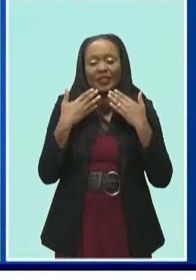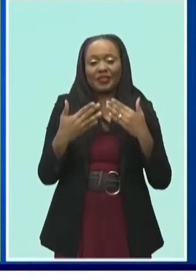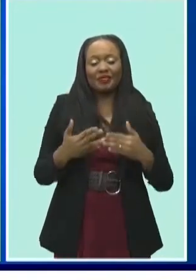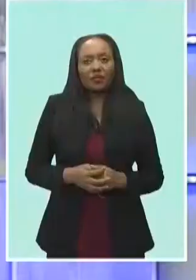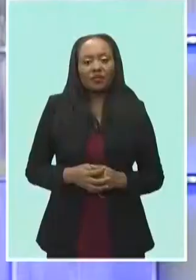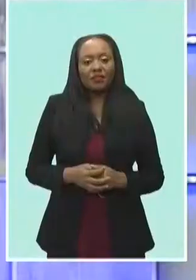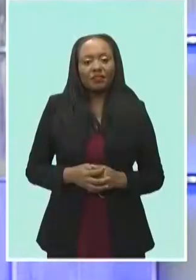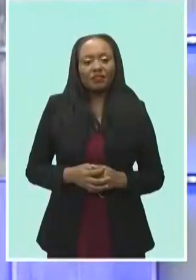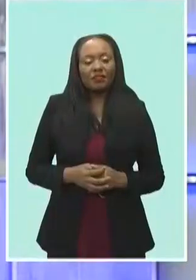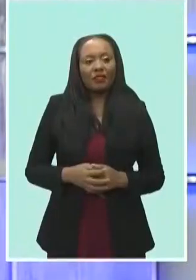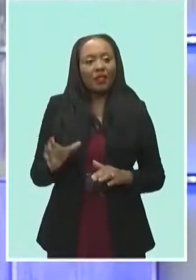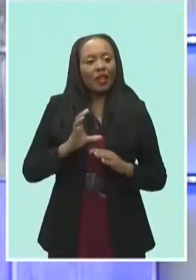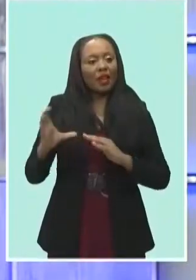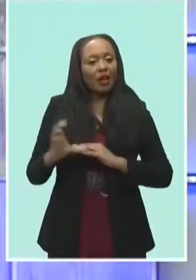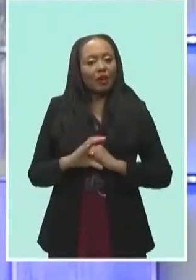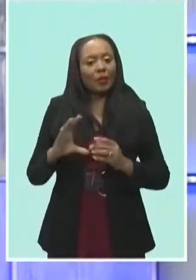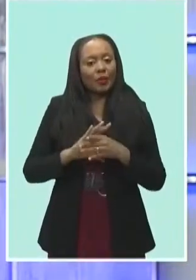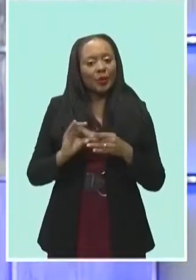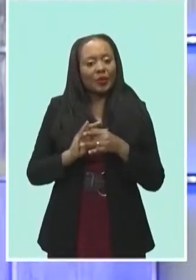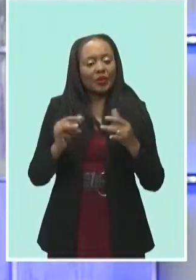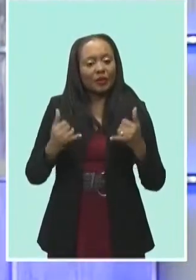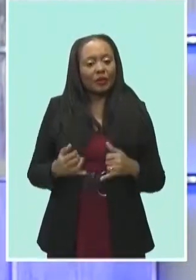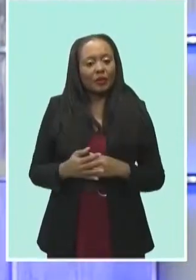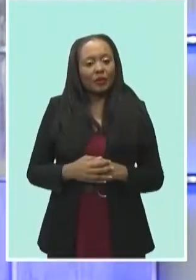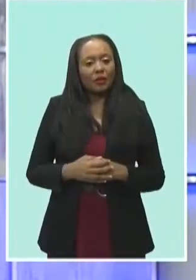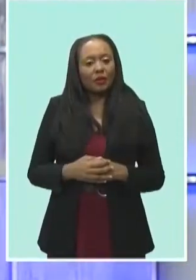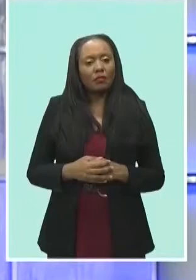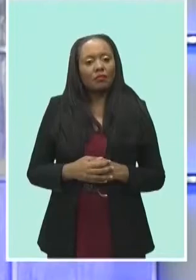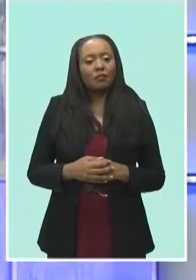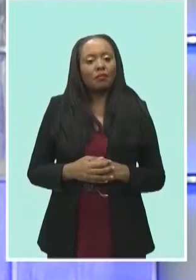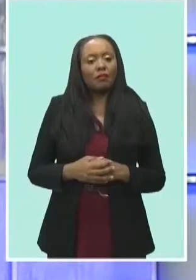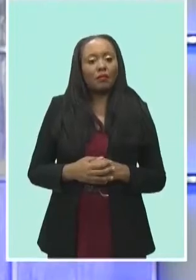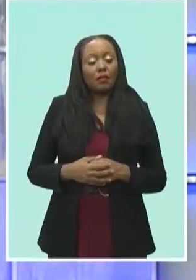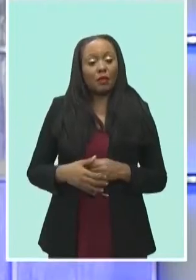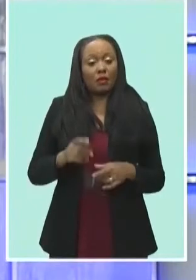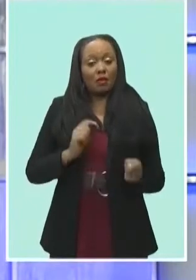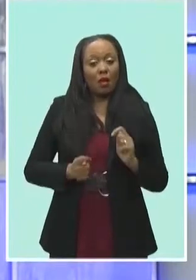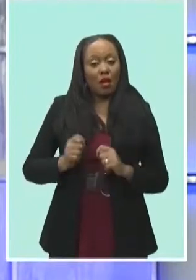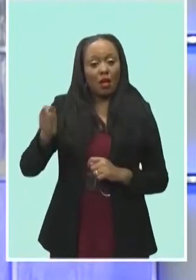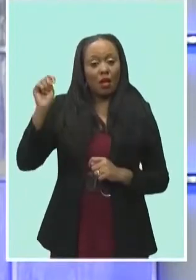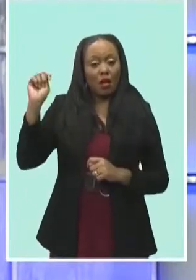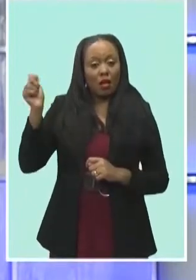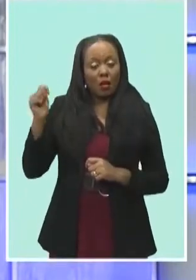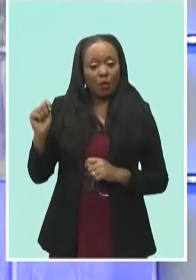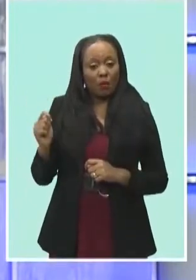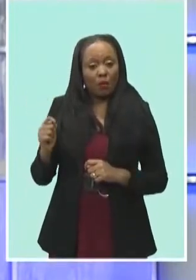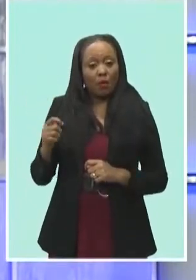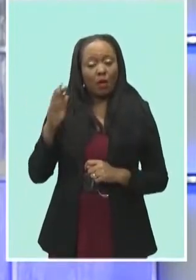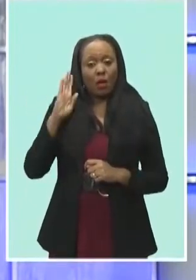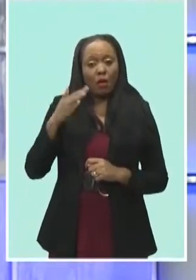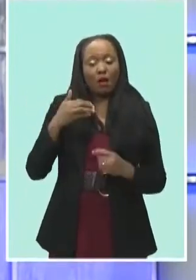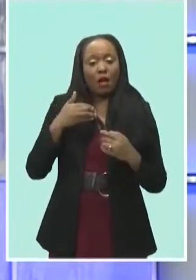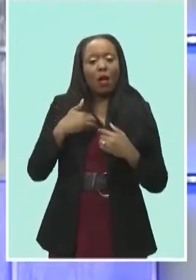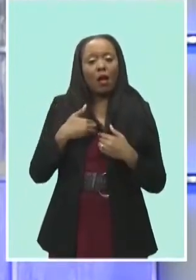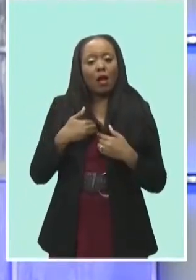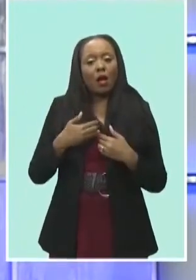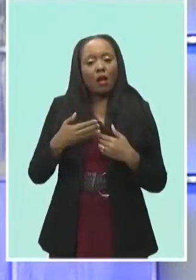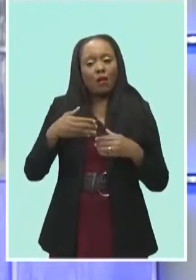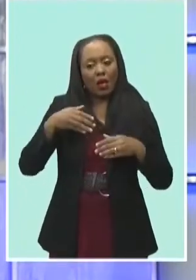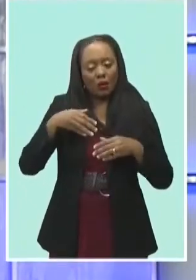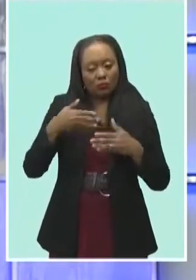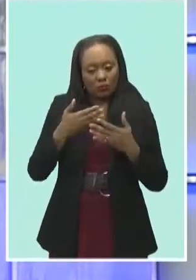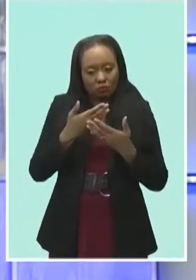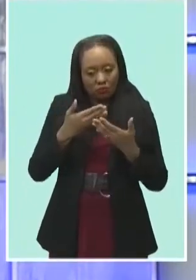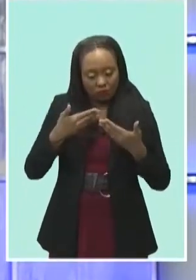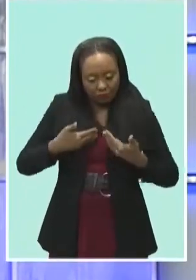CBC News. Regional news now, and just days before a registration amnesty starts in Trinidad and Tobago, more than 90